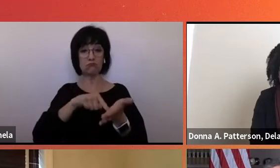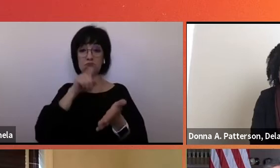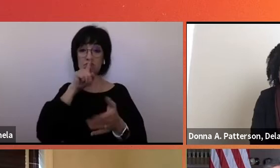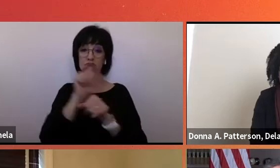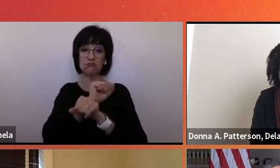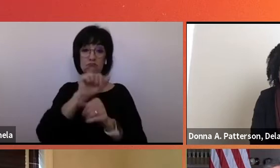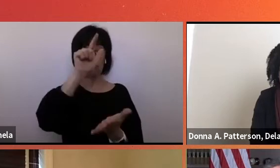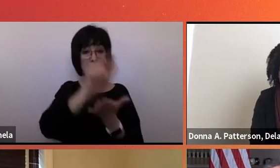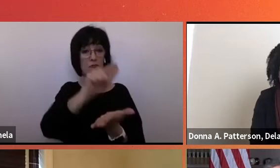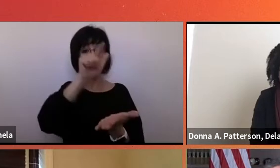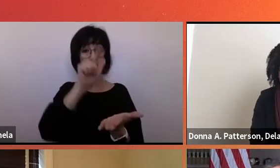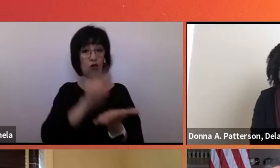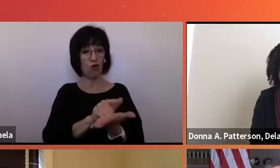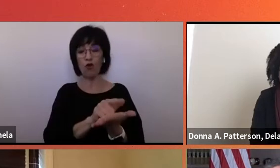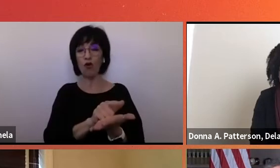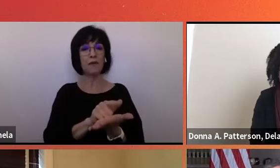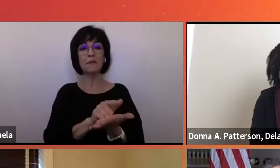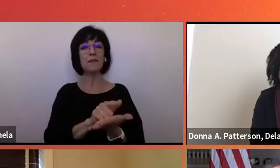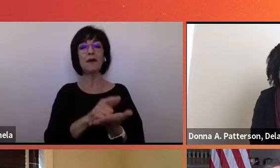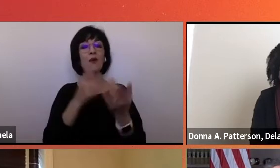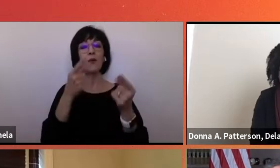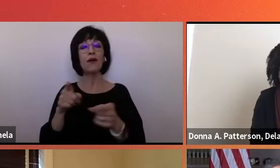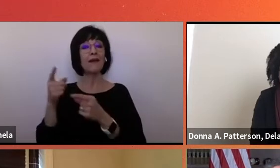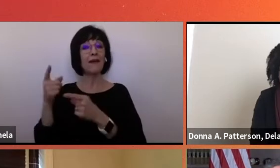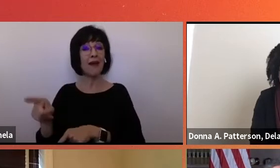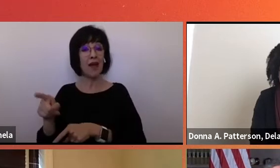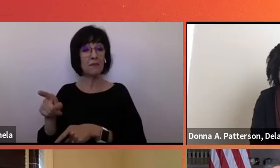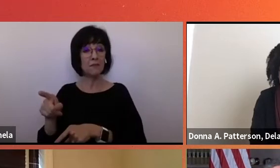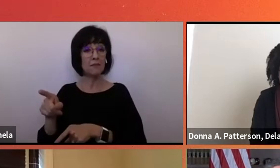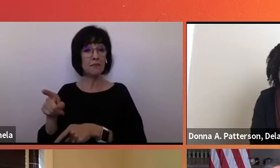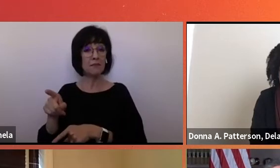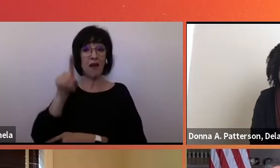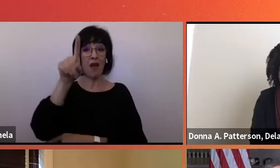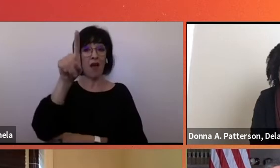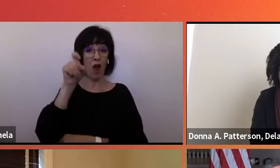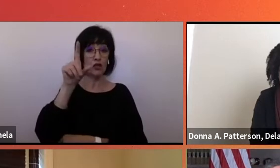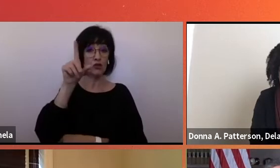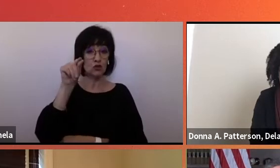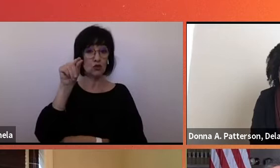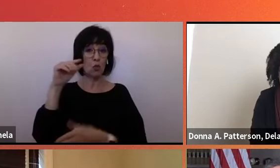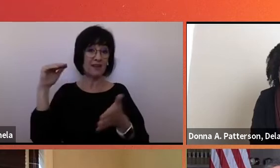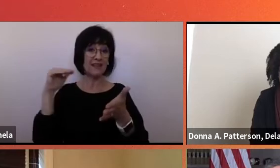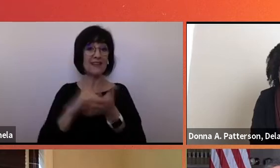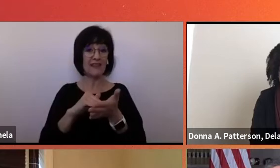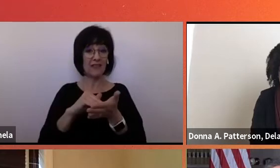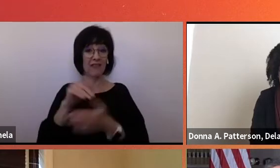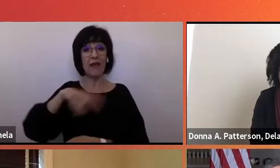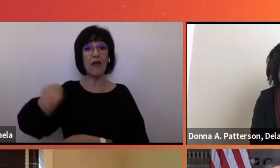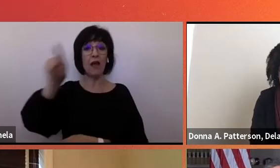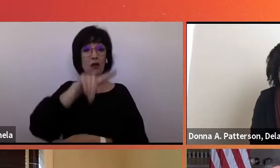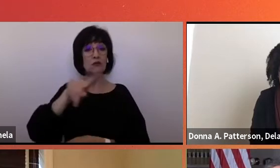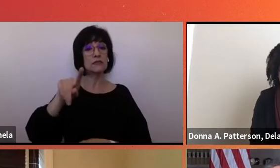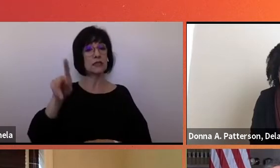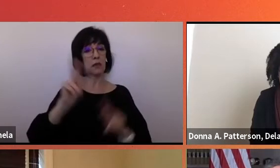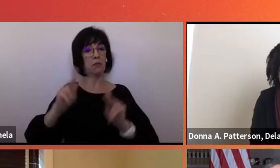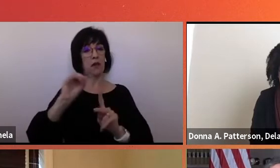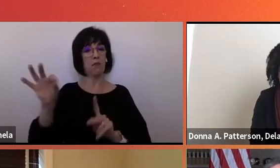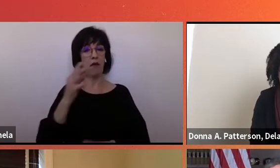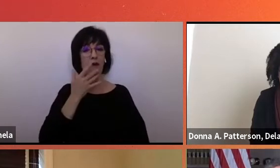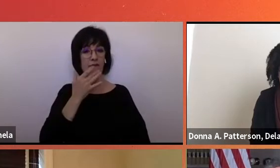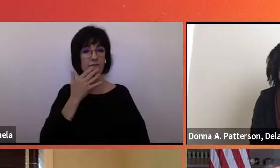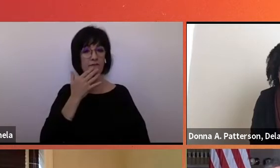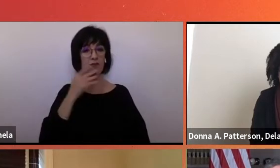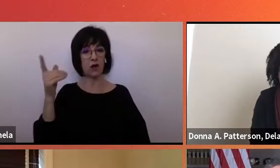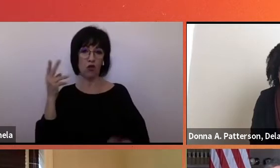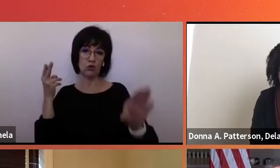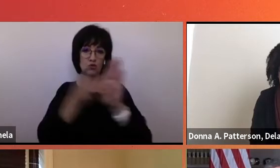major things that took place was 120,000 U.S. colored troops got into the war and represented 10%